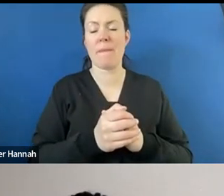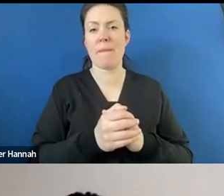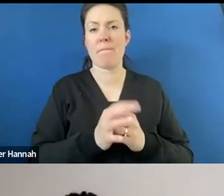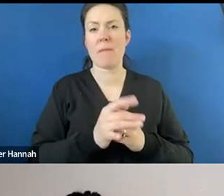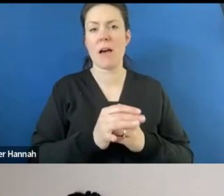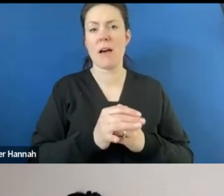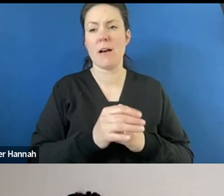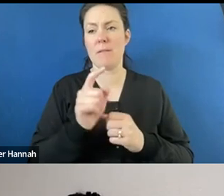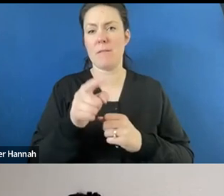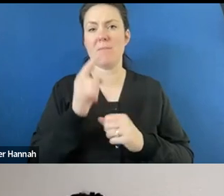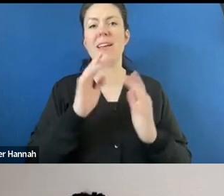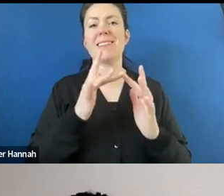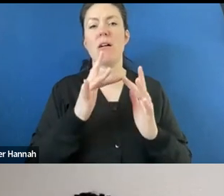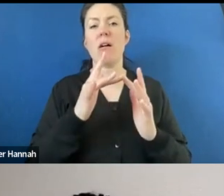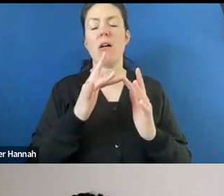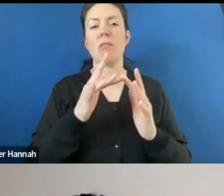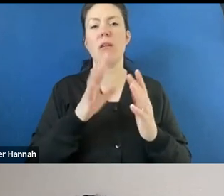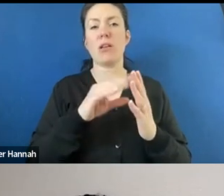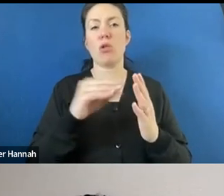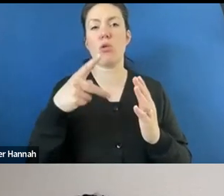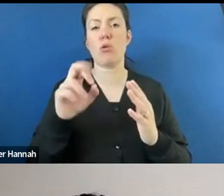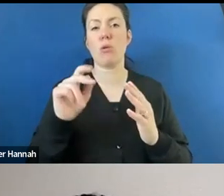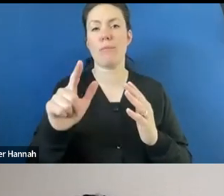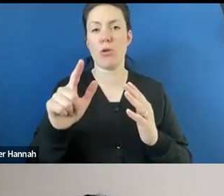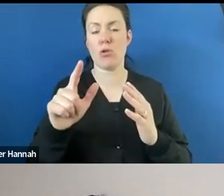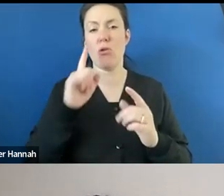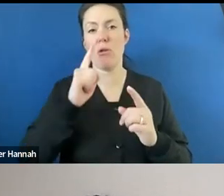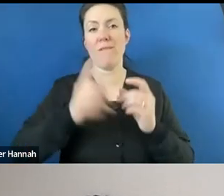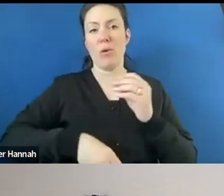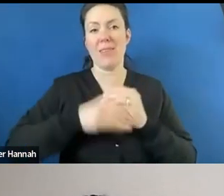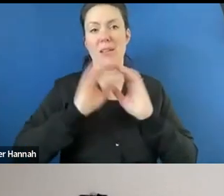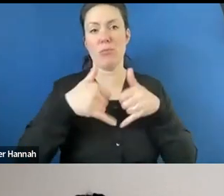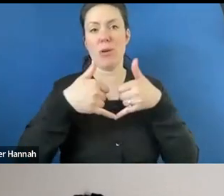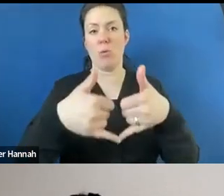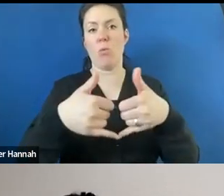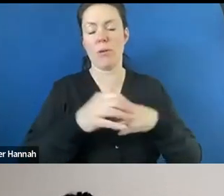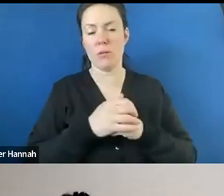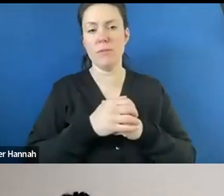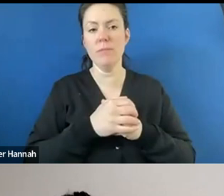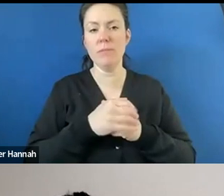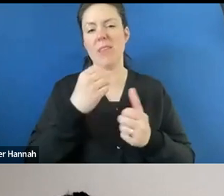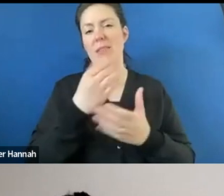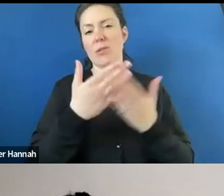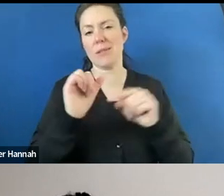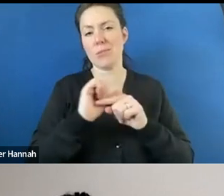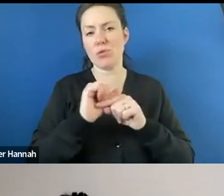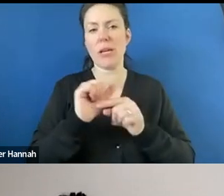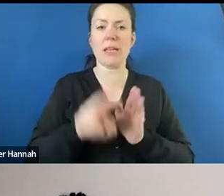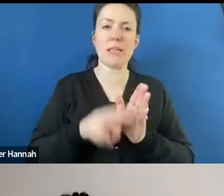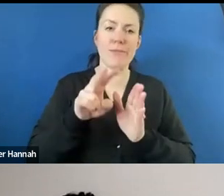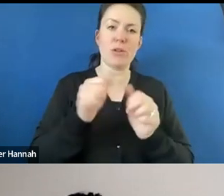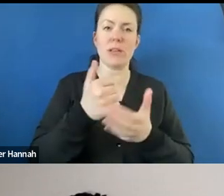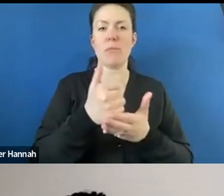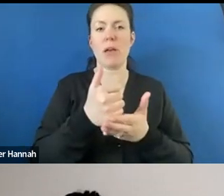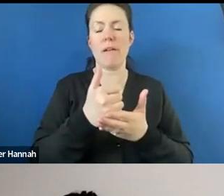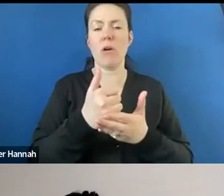the online learning portal, specifically about these supplemental awards, and some trainings and some videos that can be a help